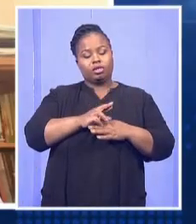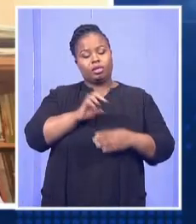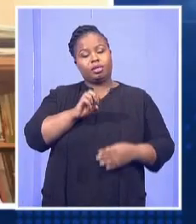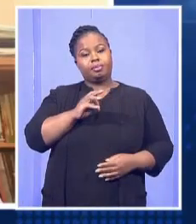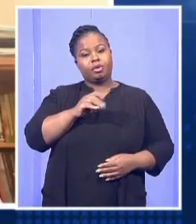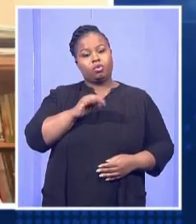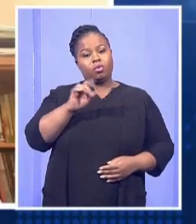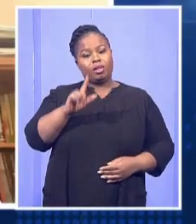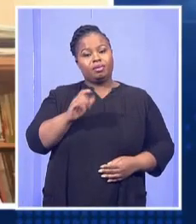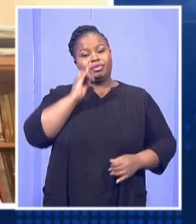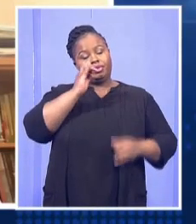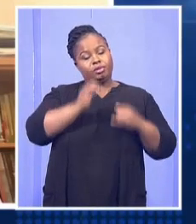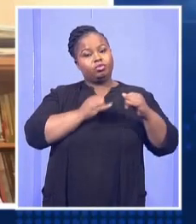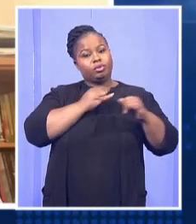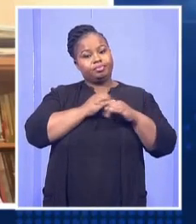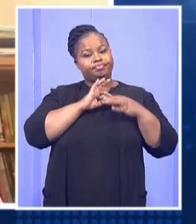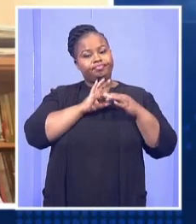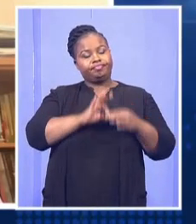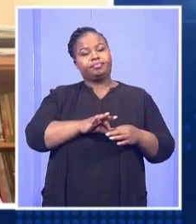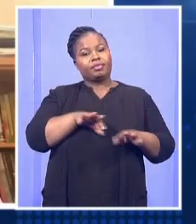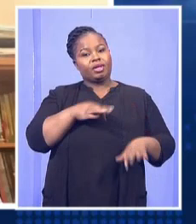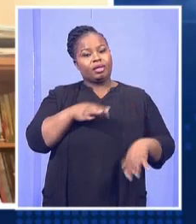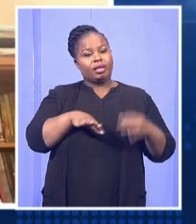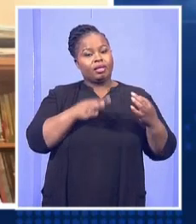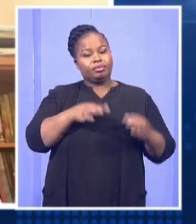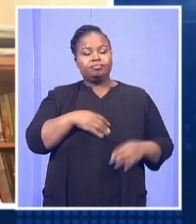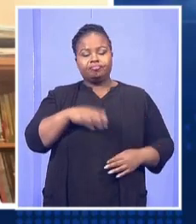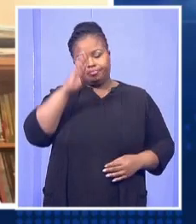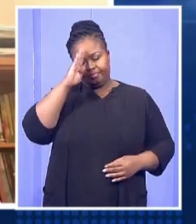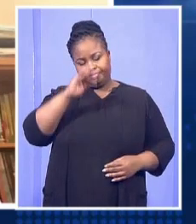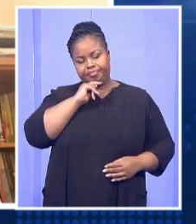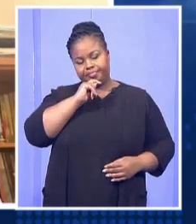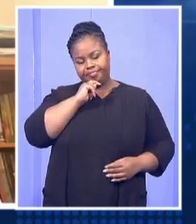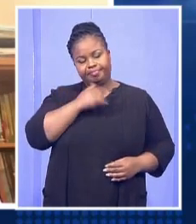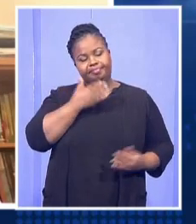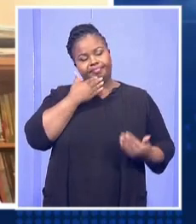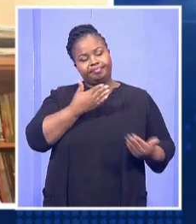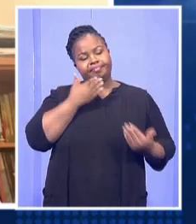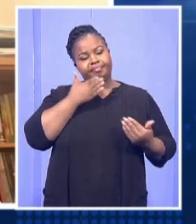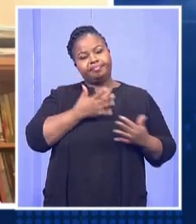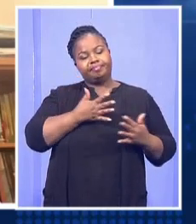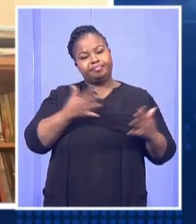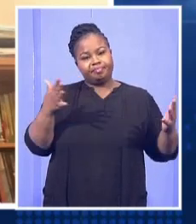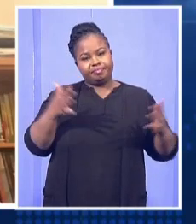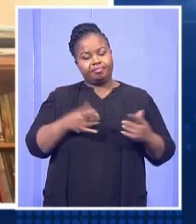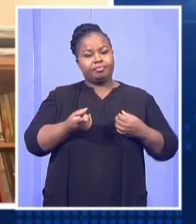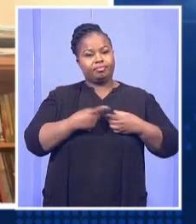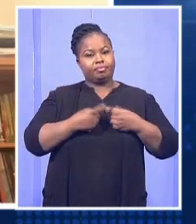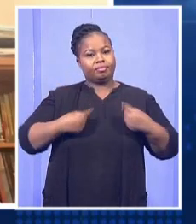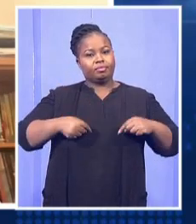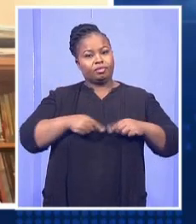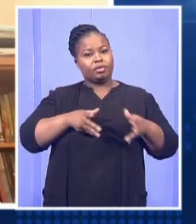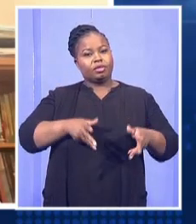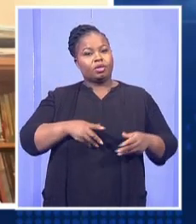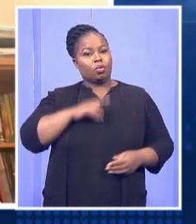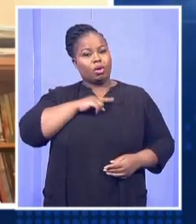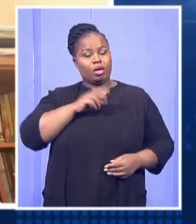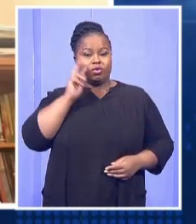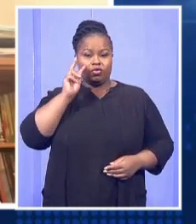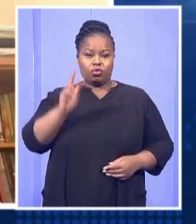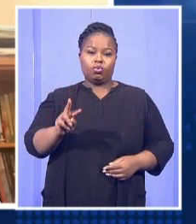an International Relations Analyst. Doctor, a good morning to you, and thank you so much for joining us. I mean, when you looked